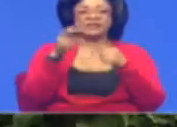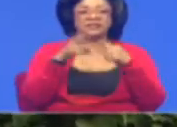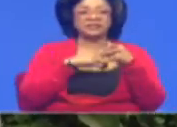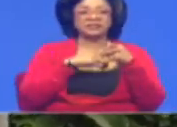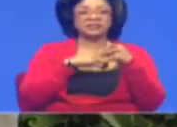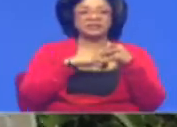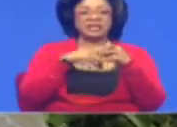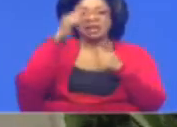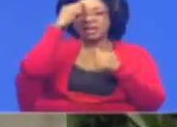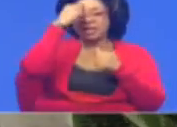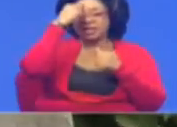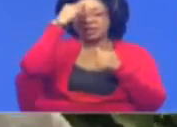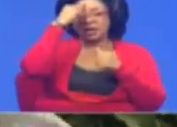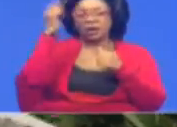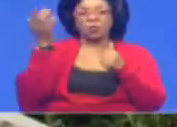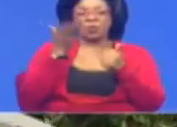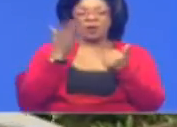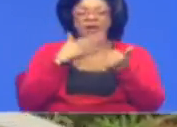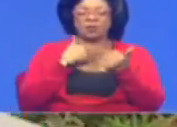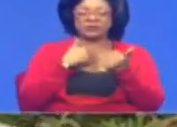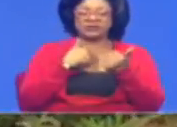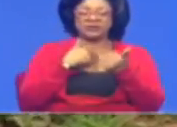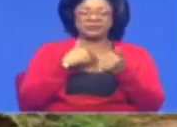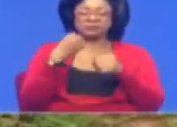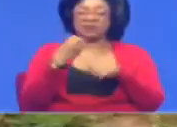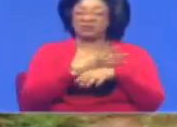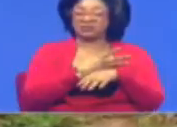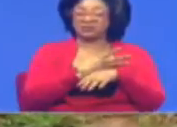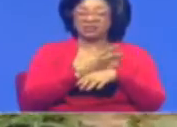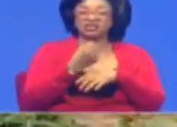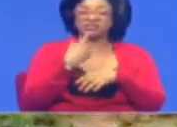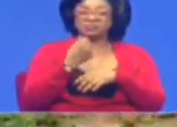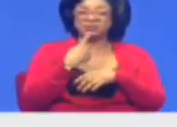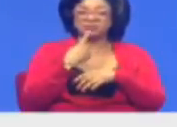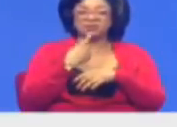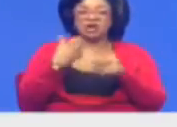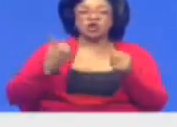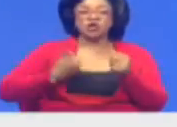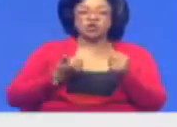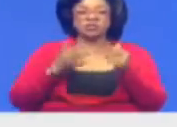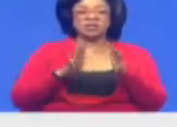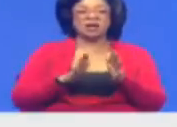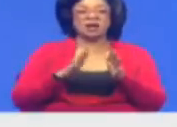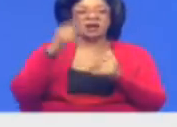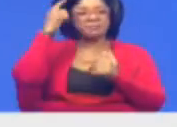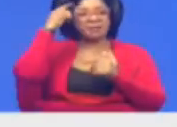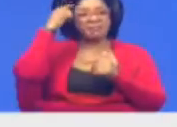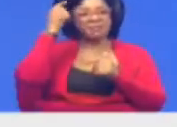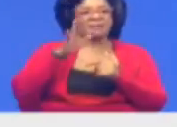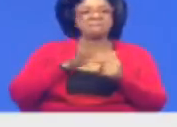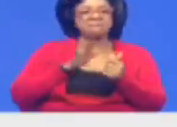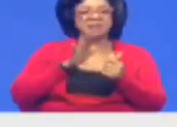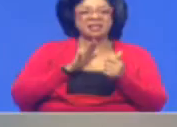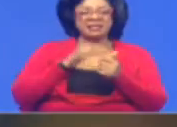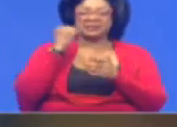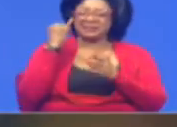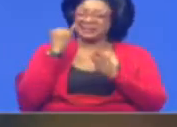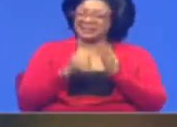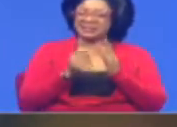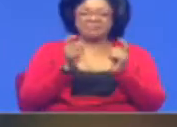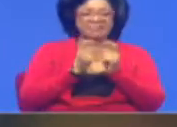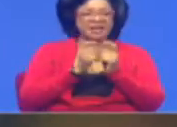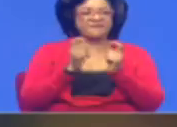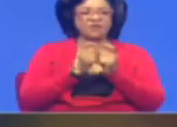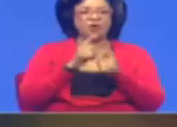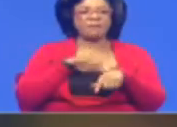India, where she was seeking treatment for cancer. Her daughter, Kezia Nyambura, remembers her mother's last painful moments as she slipped